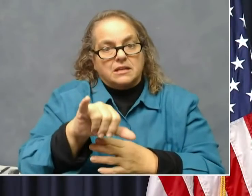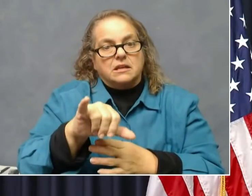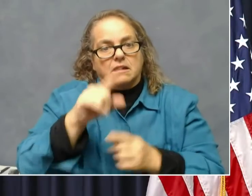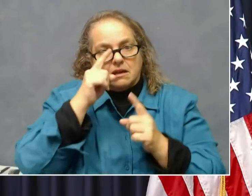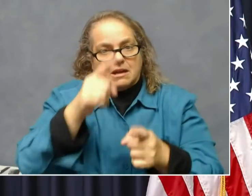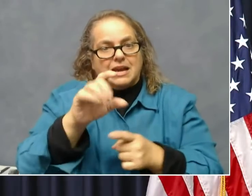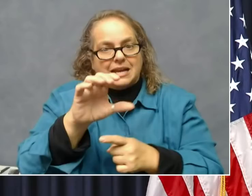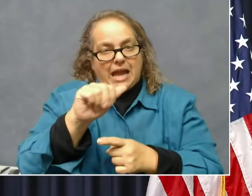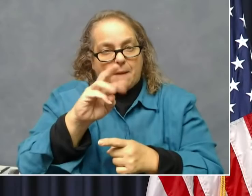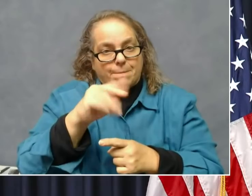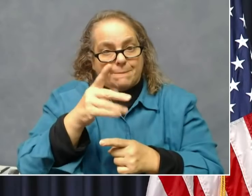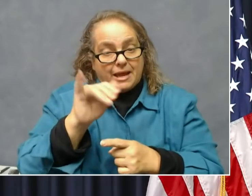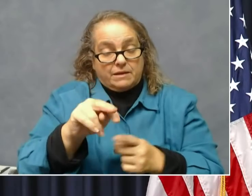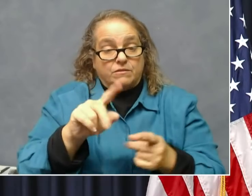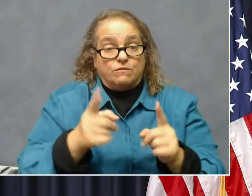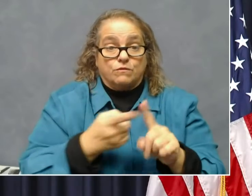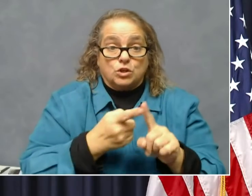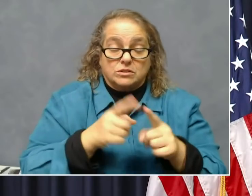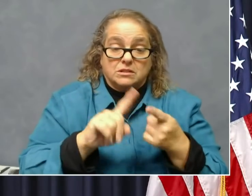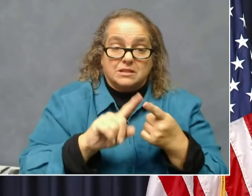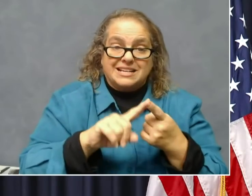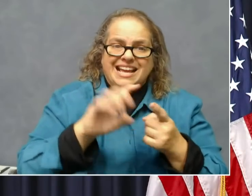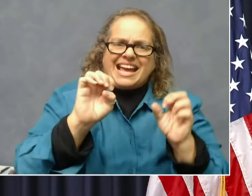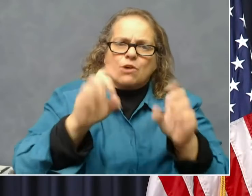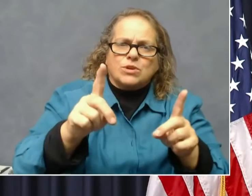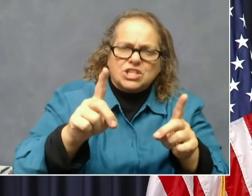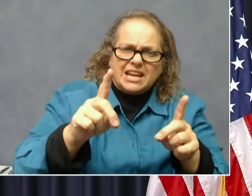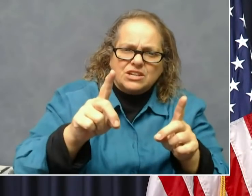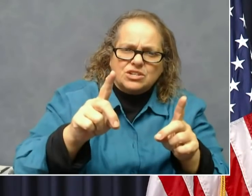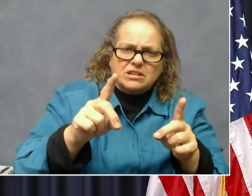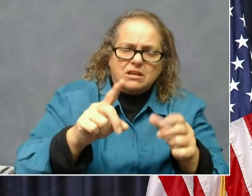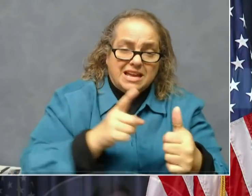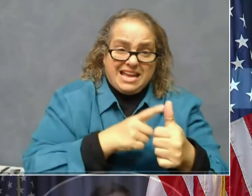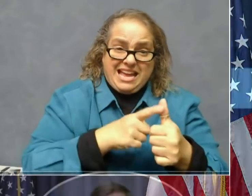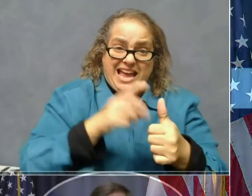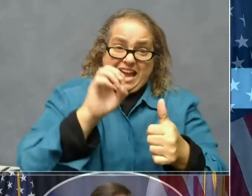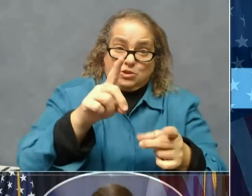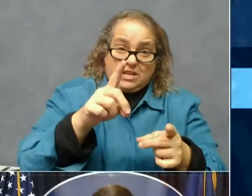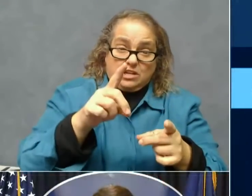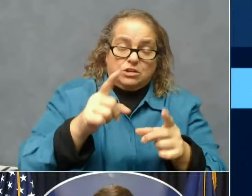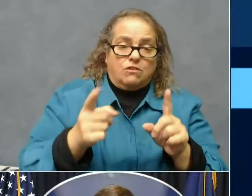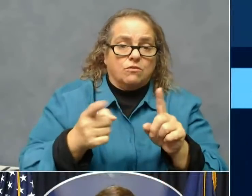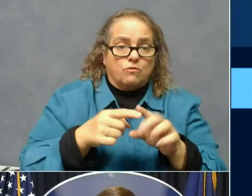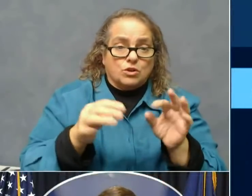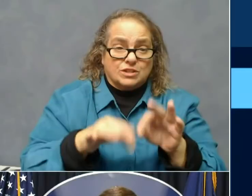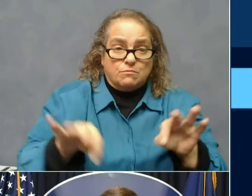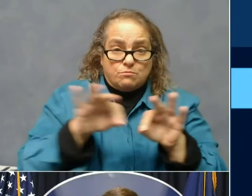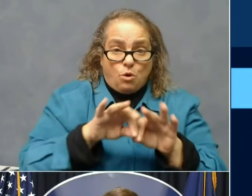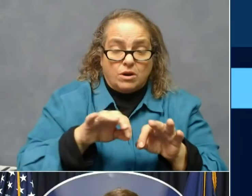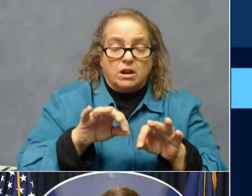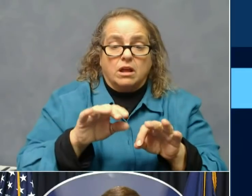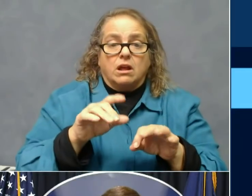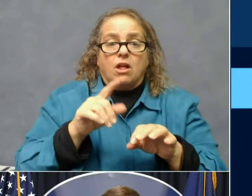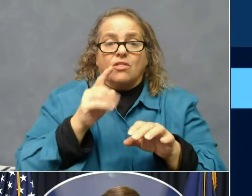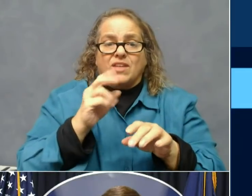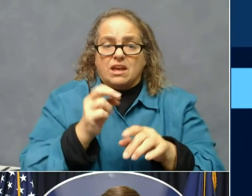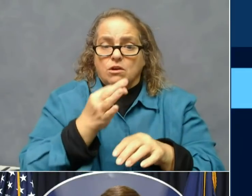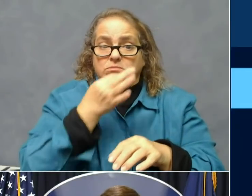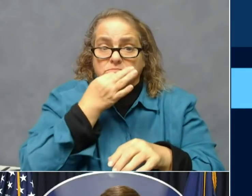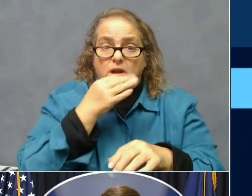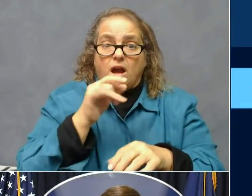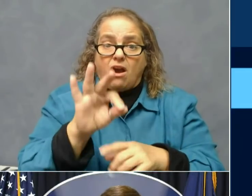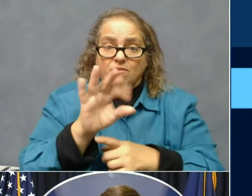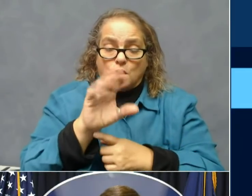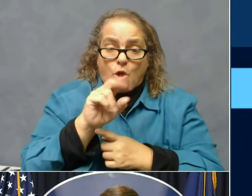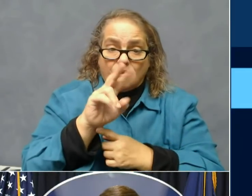assure awareness and public confidence about the safety and efficacy of COVID-19 vaccines. Second, we want to